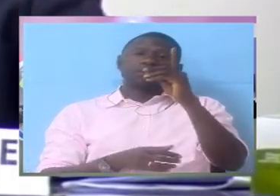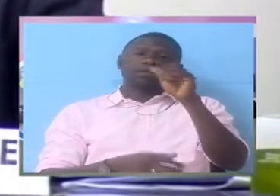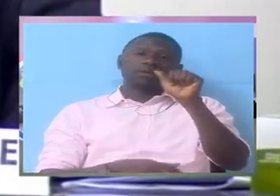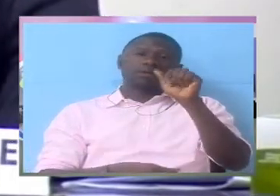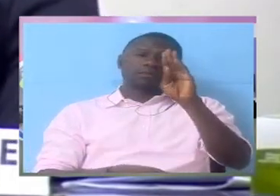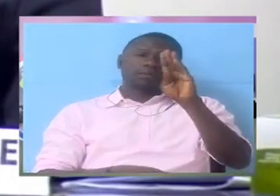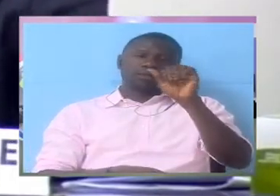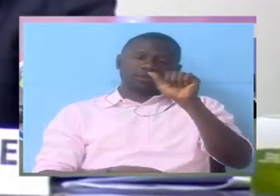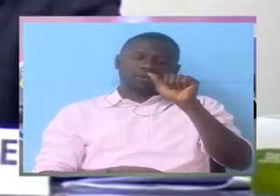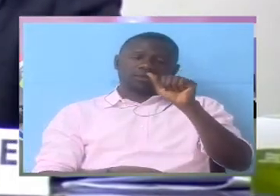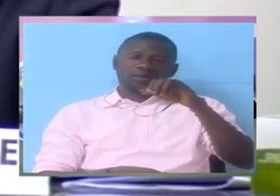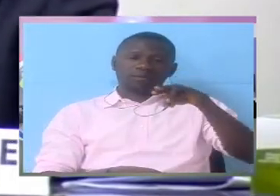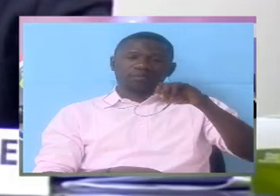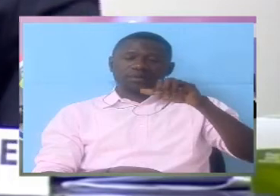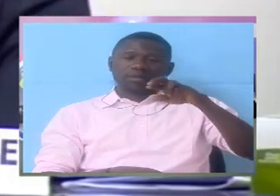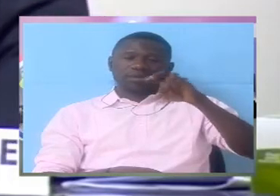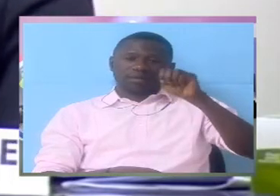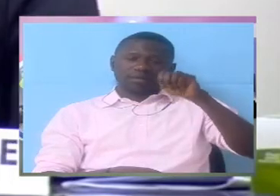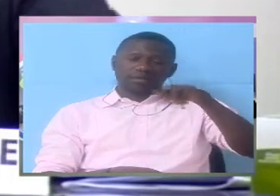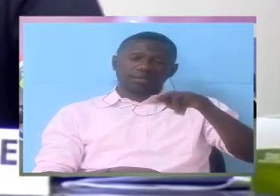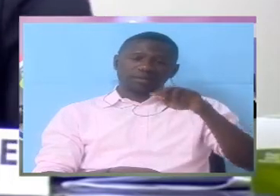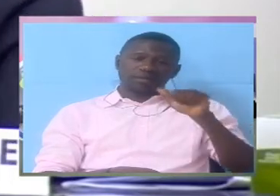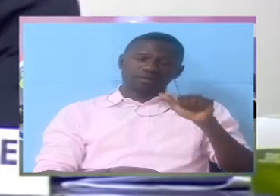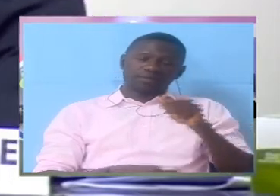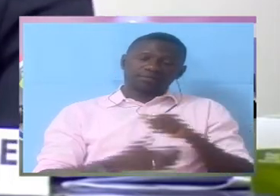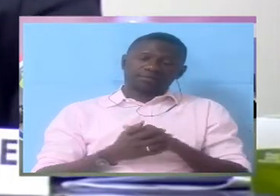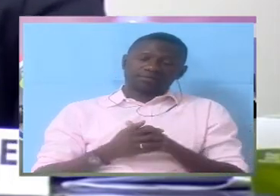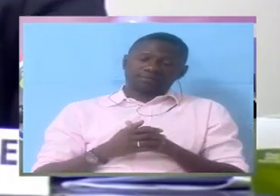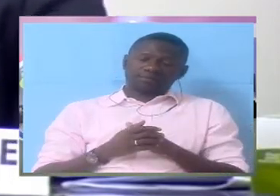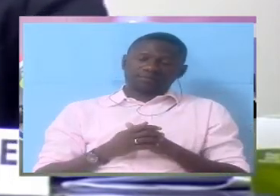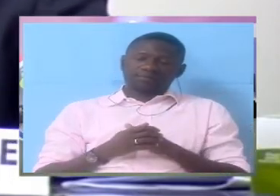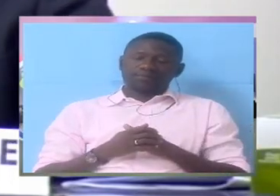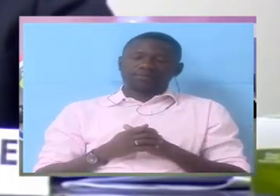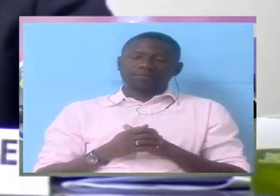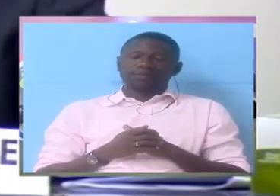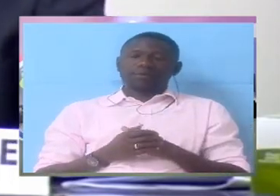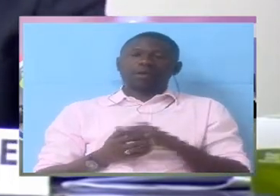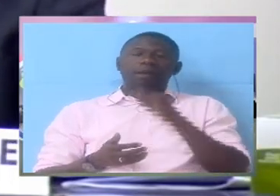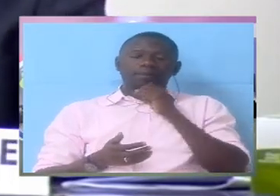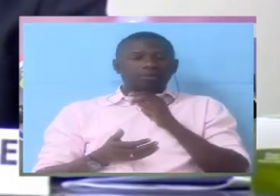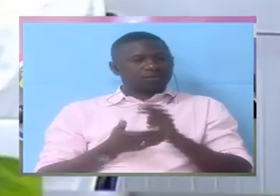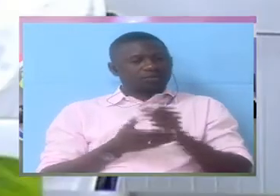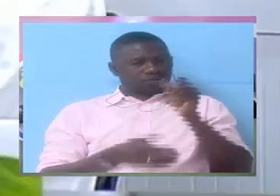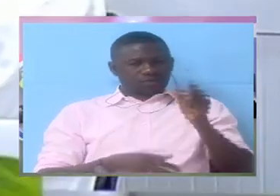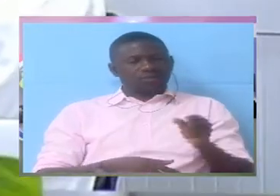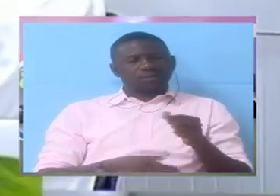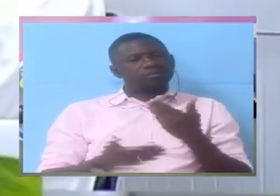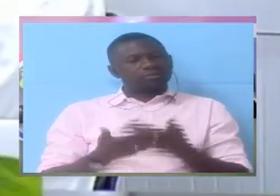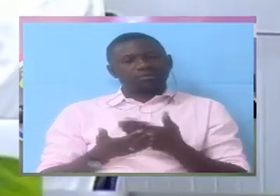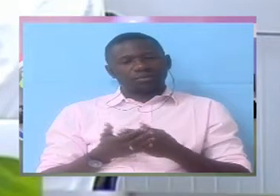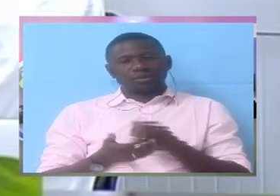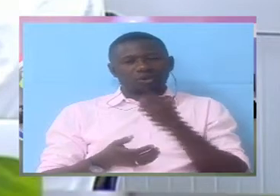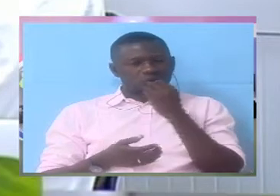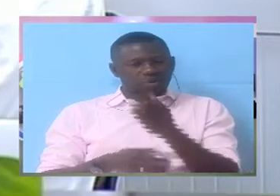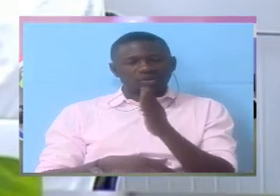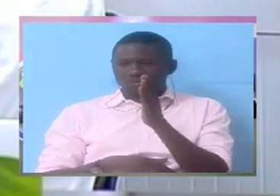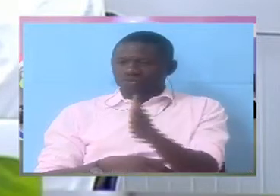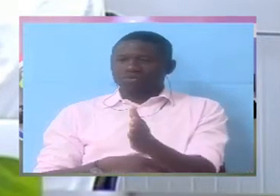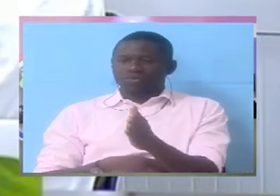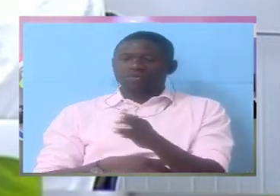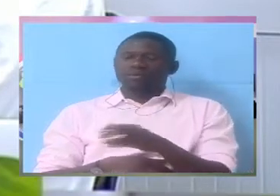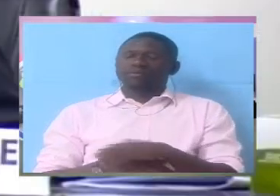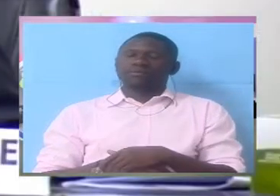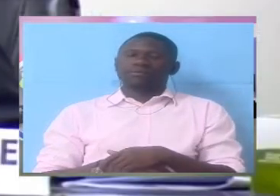allow Sapalulu Jango I mem for God. For mudimin the truth. Say lo bitum to nya for drum men kete.